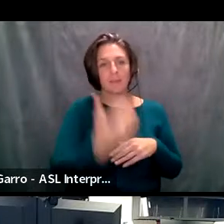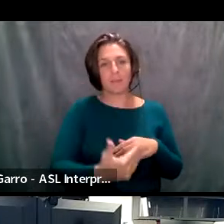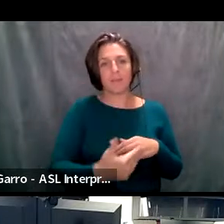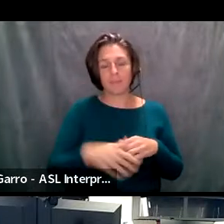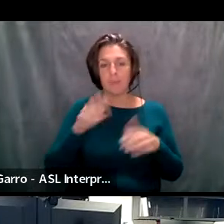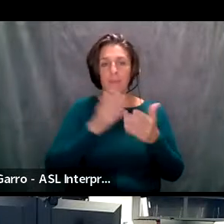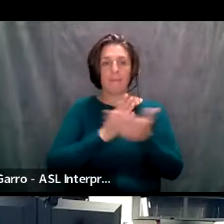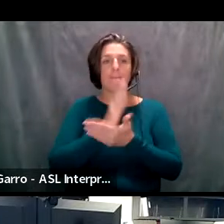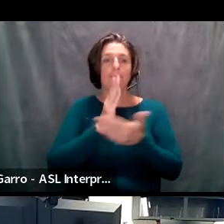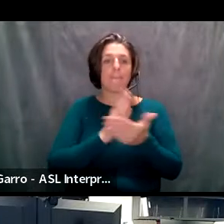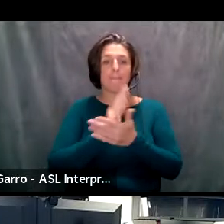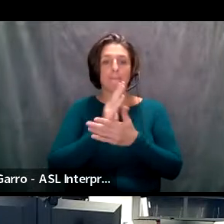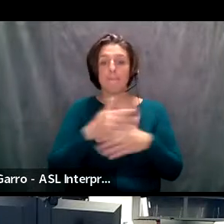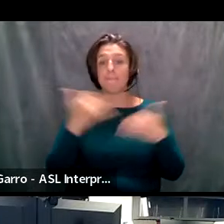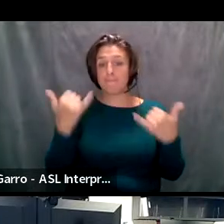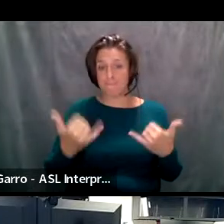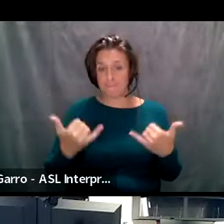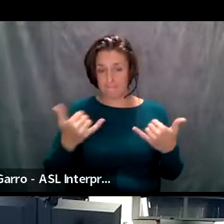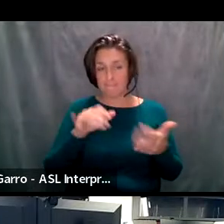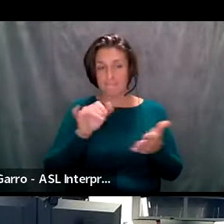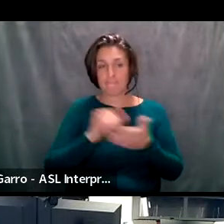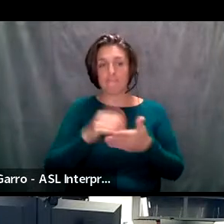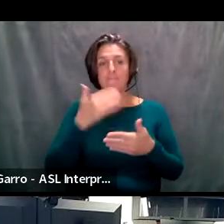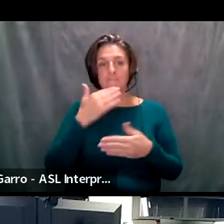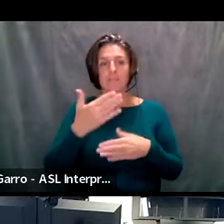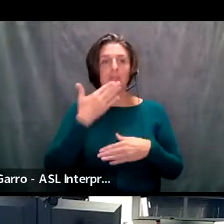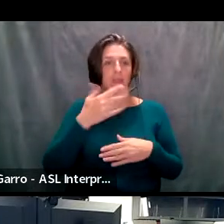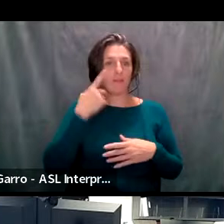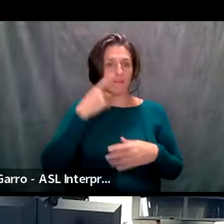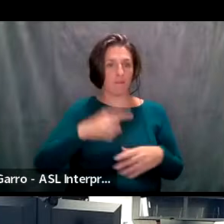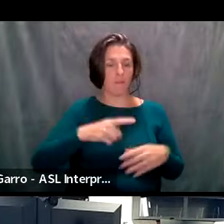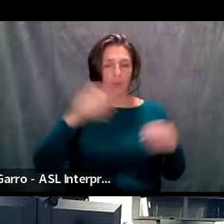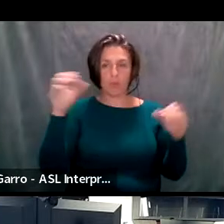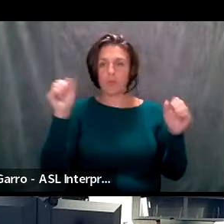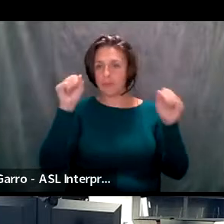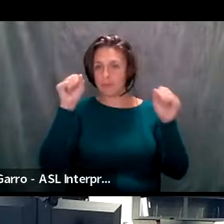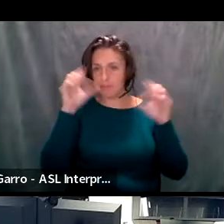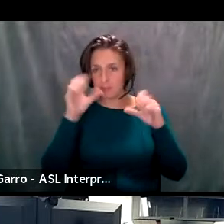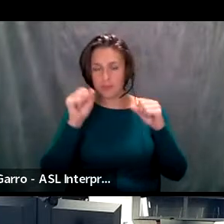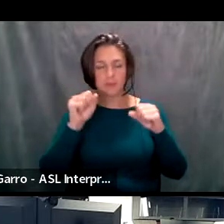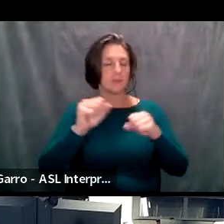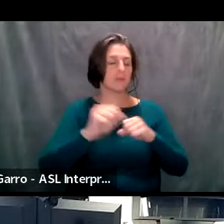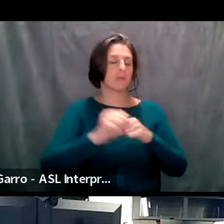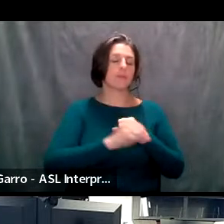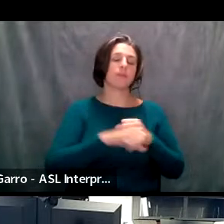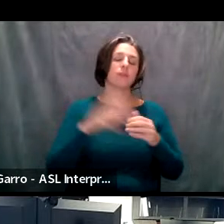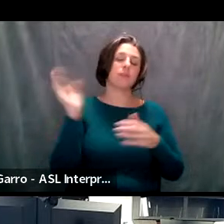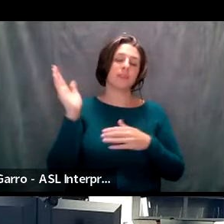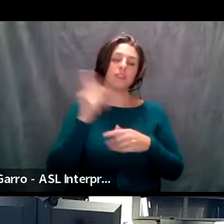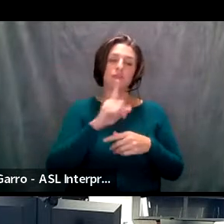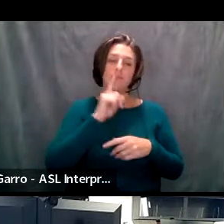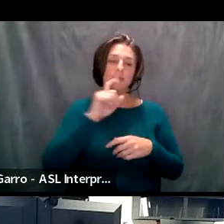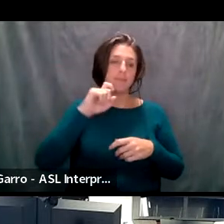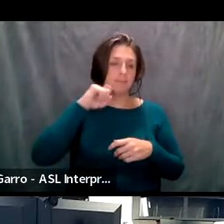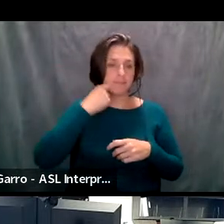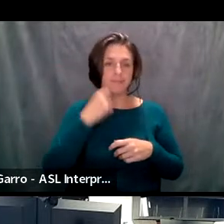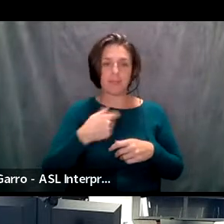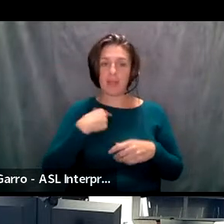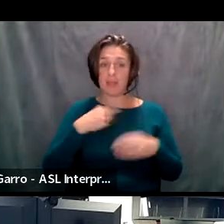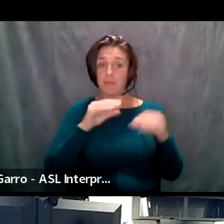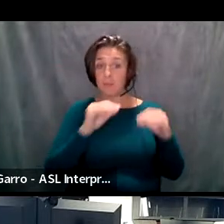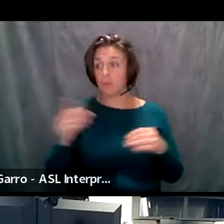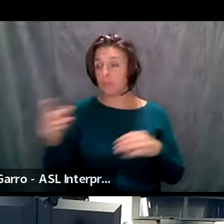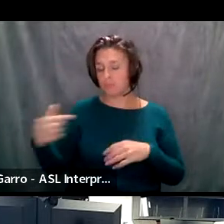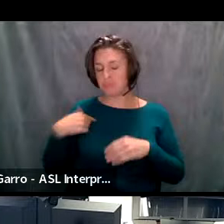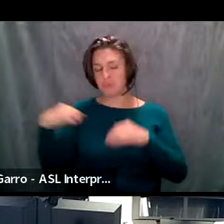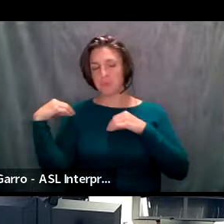right. With that said, thank you for an amazing presentation. This is really neat. Yep. Can I have a motion? I make a motion to approve